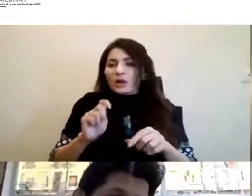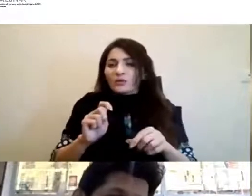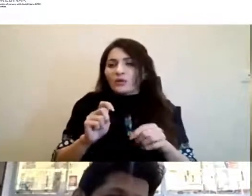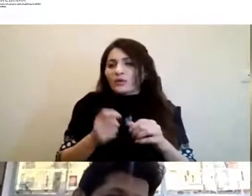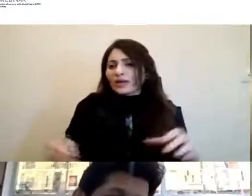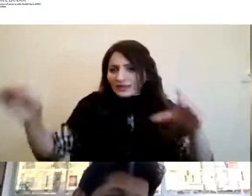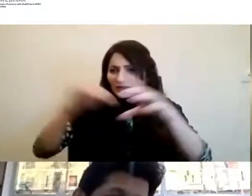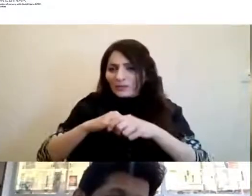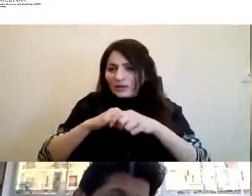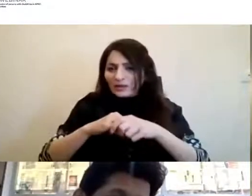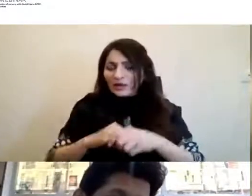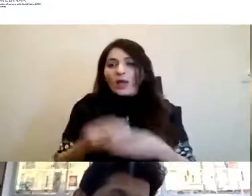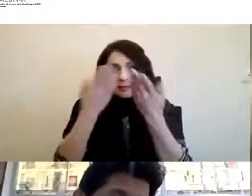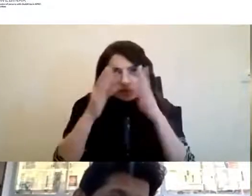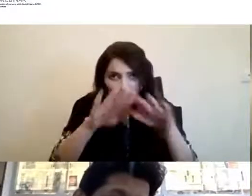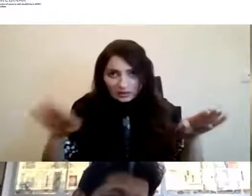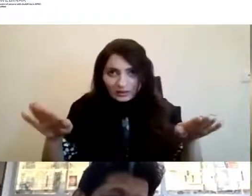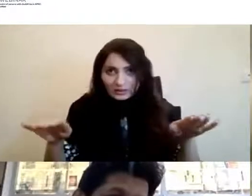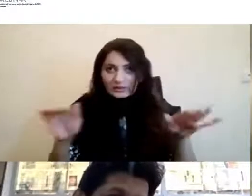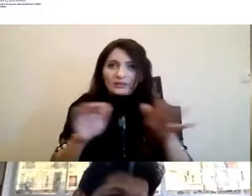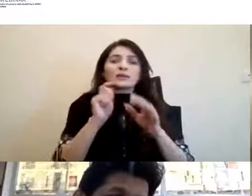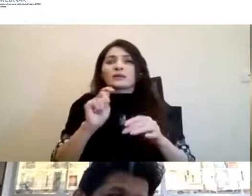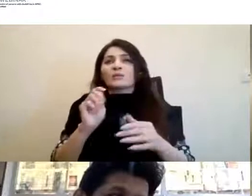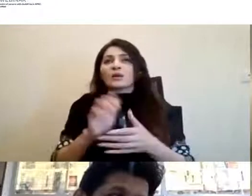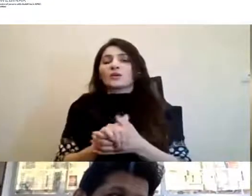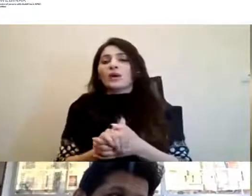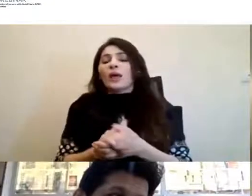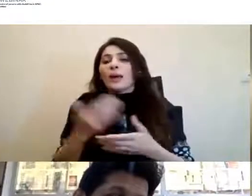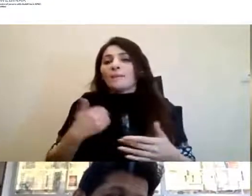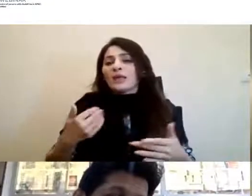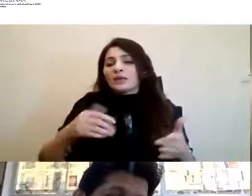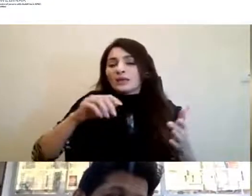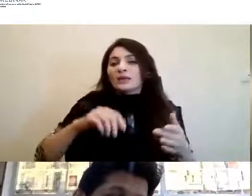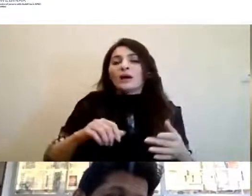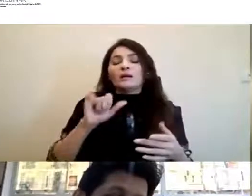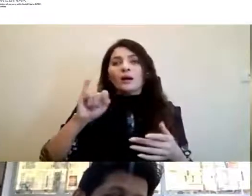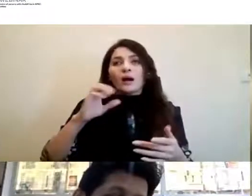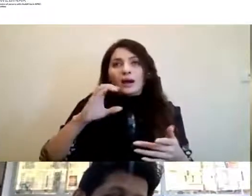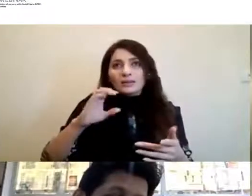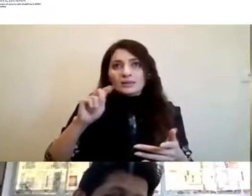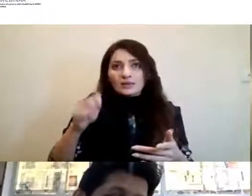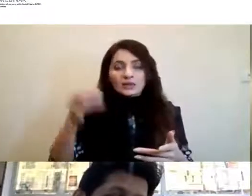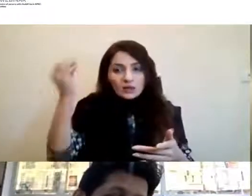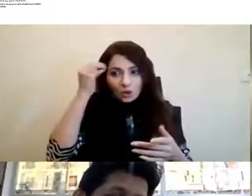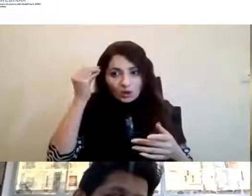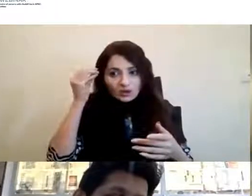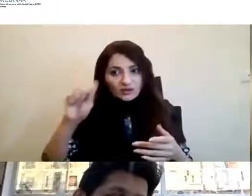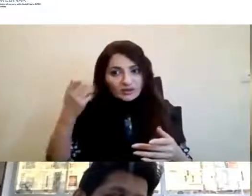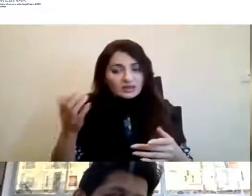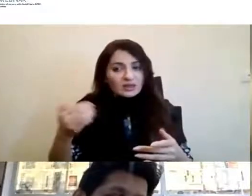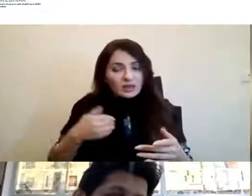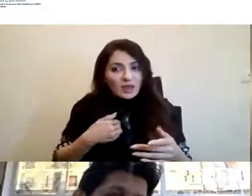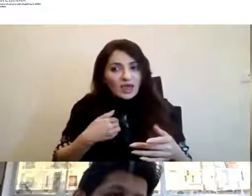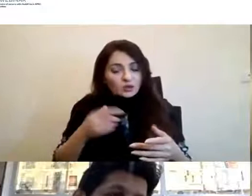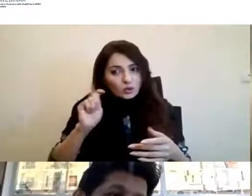visual disability. Because of my technology, because of my ICT knowledge, today I am working in such a position where I